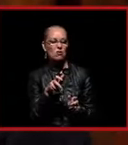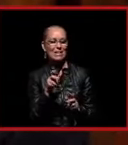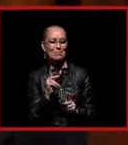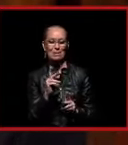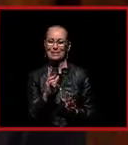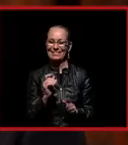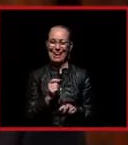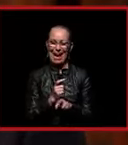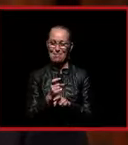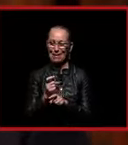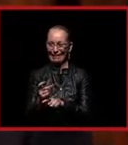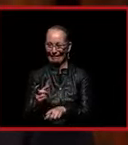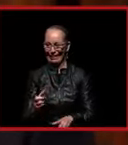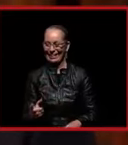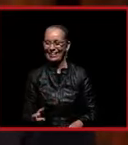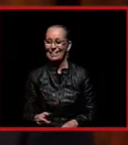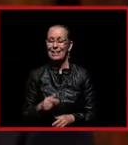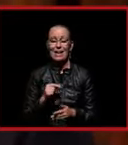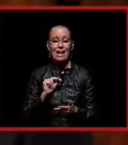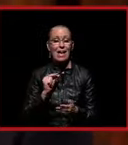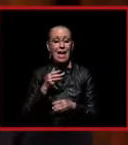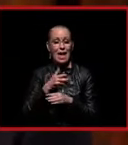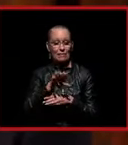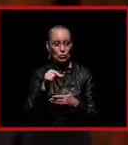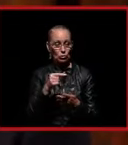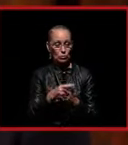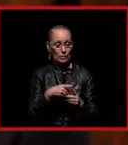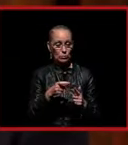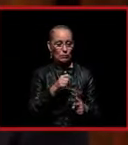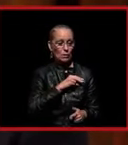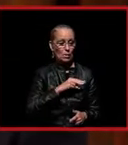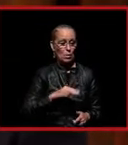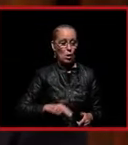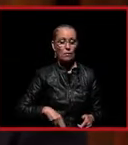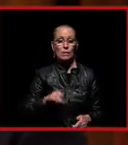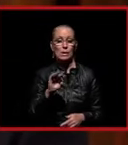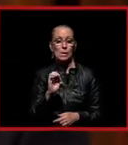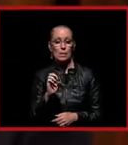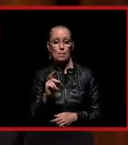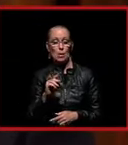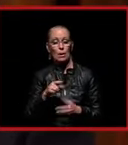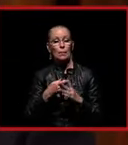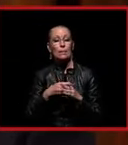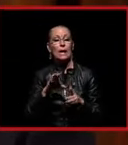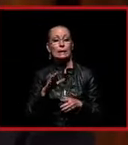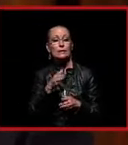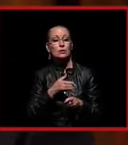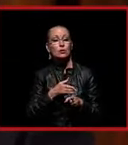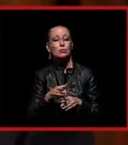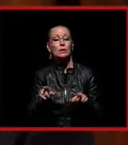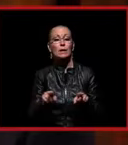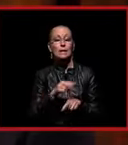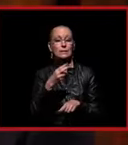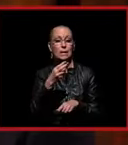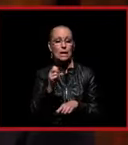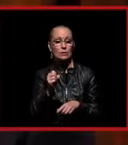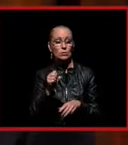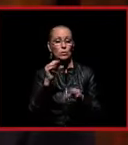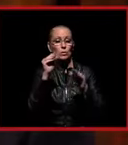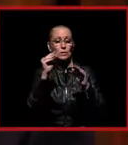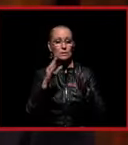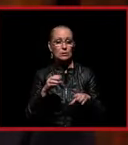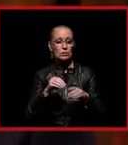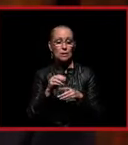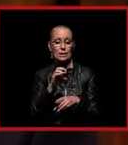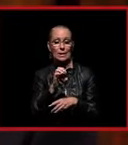After graduating from Harvard, Mark began his career as a high school teacher in Connecticut and earned the Distinguished